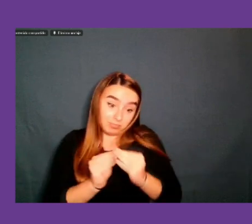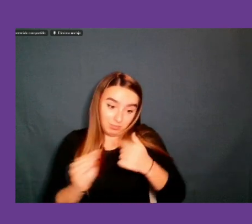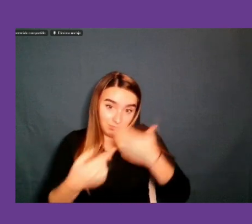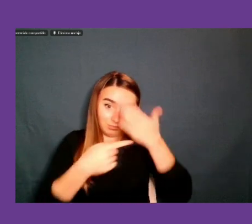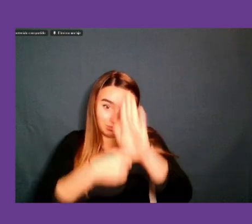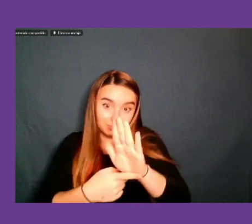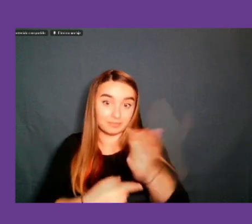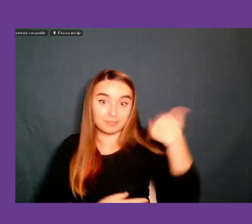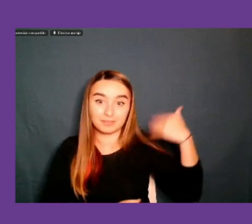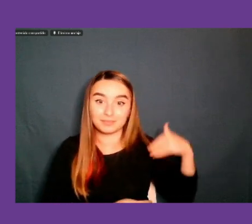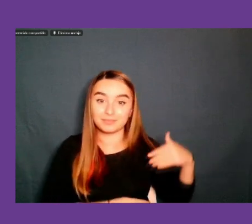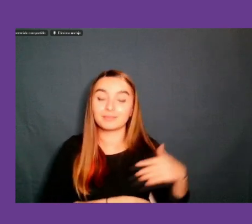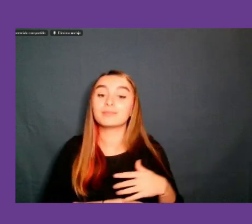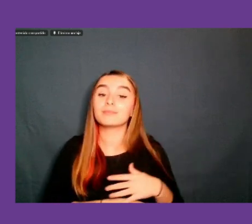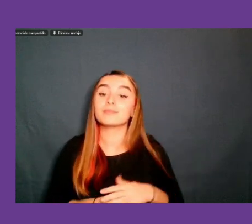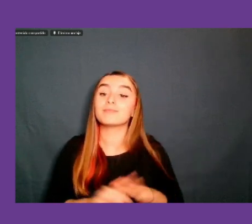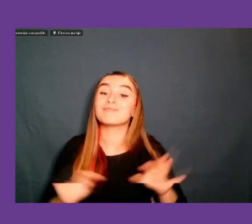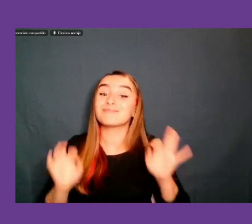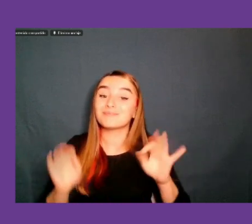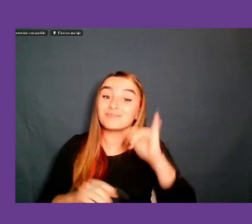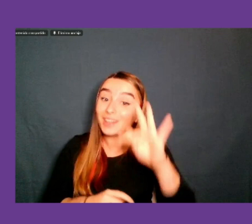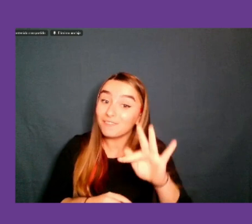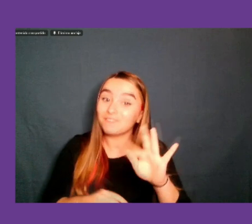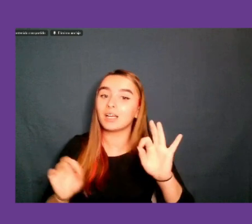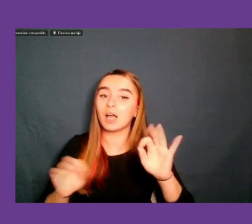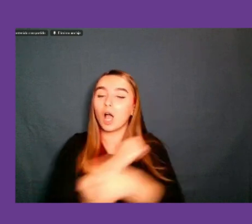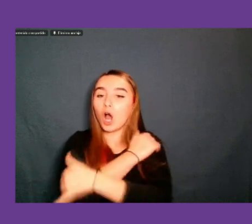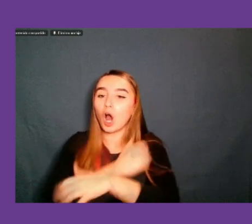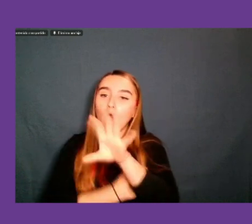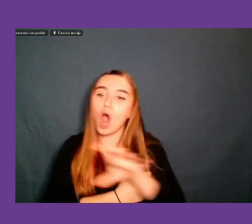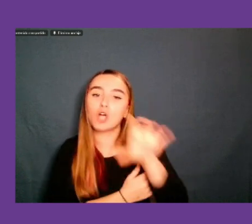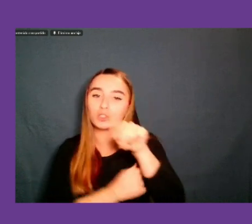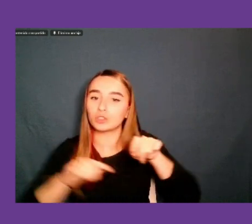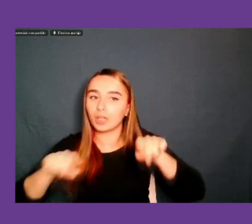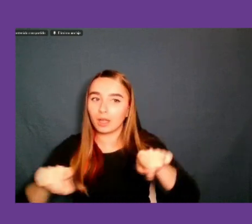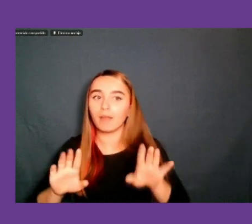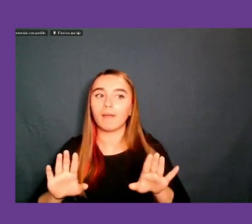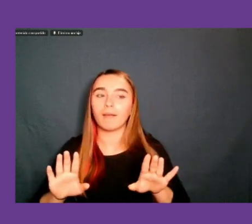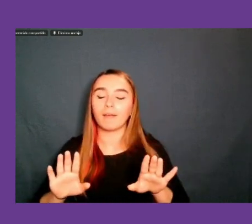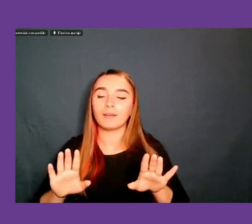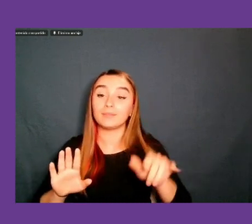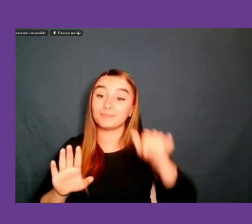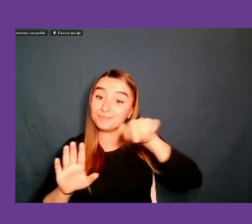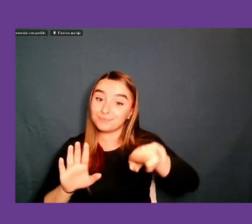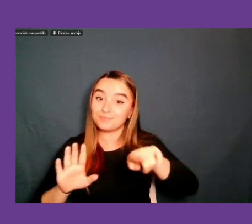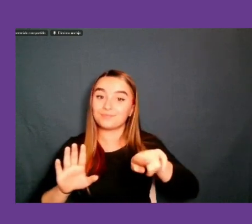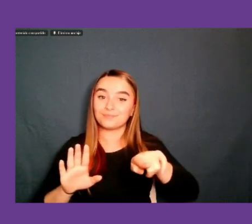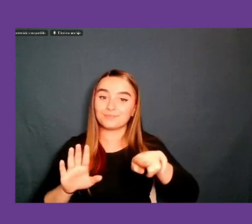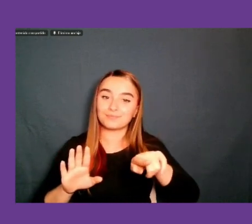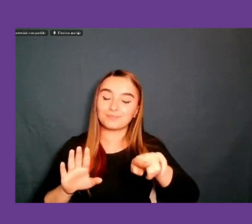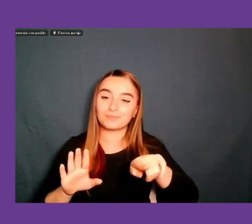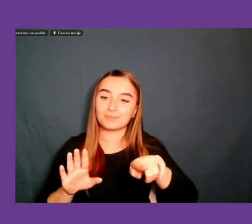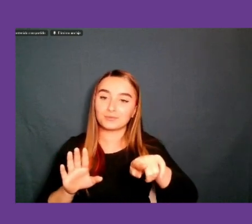If in your country you have a requirement, your country has adopted the